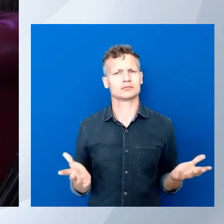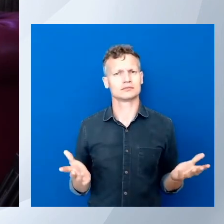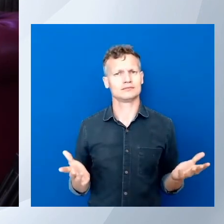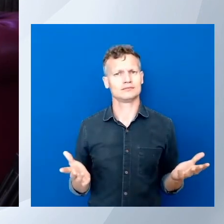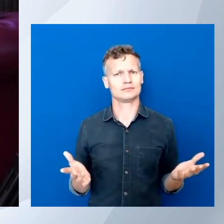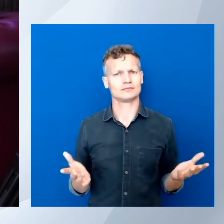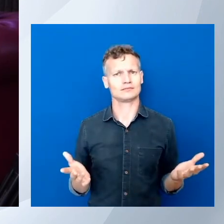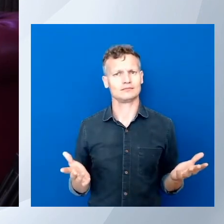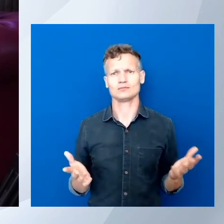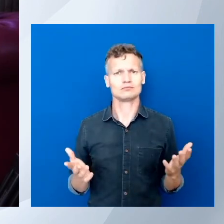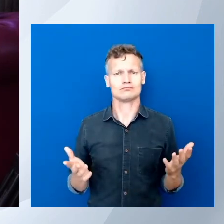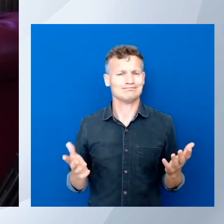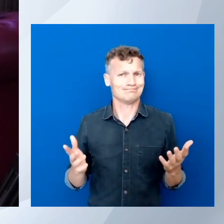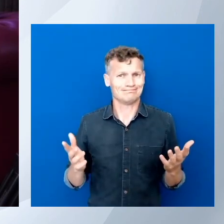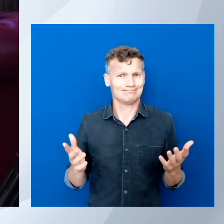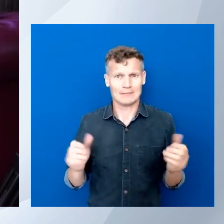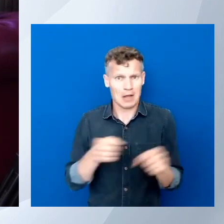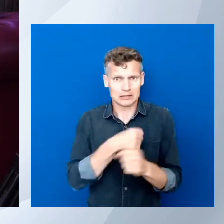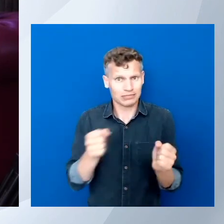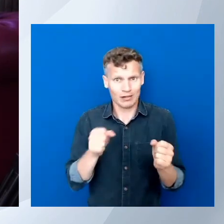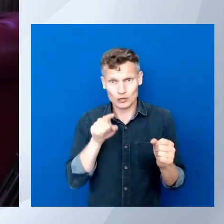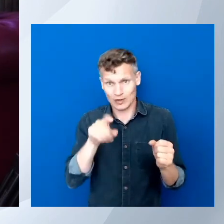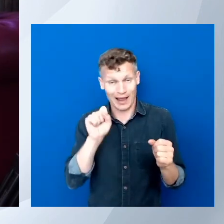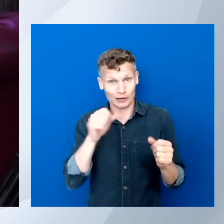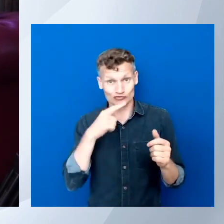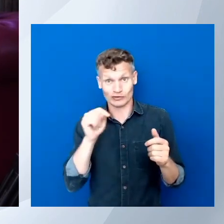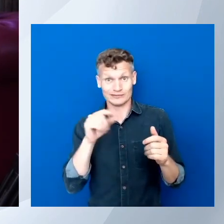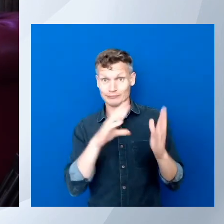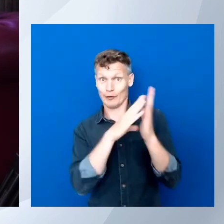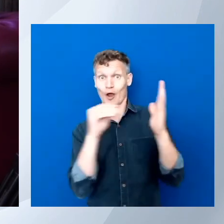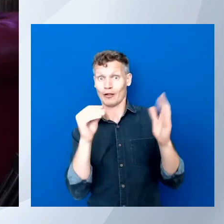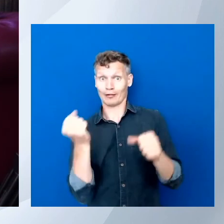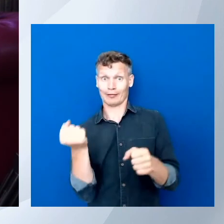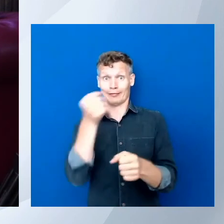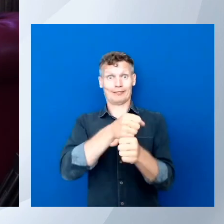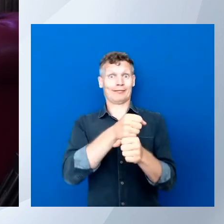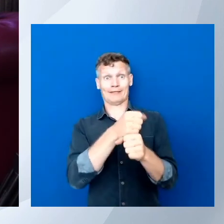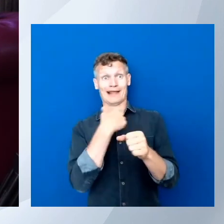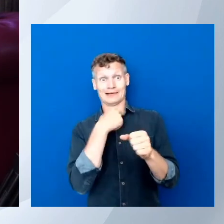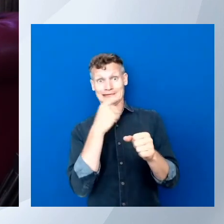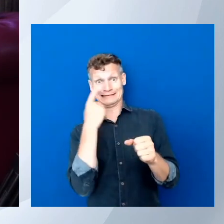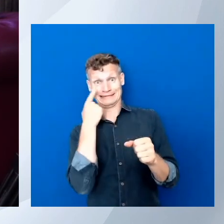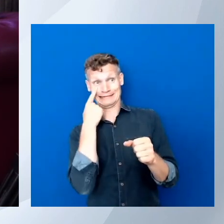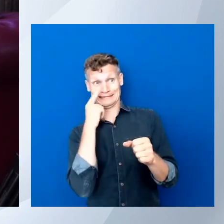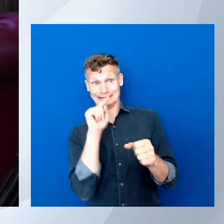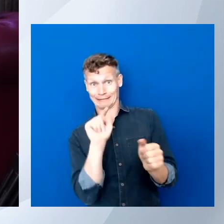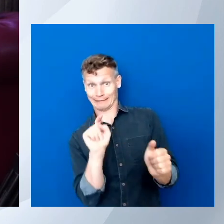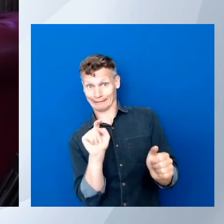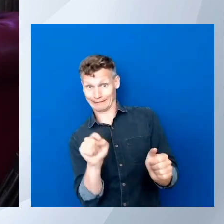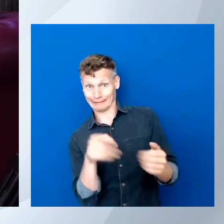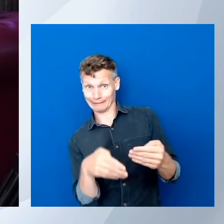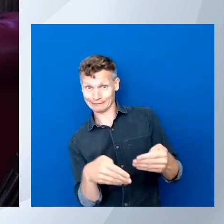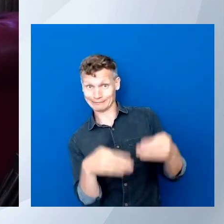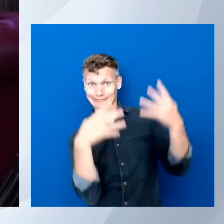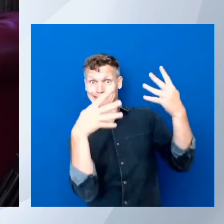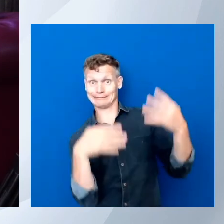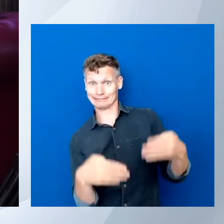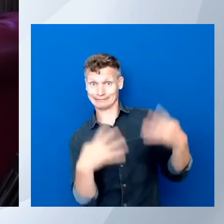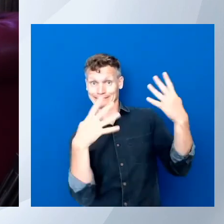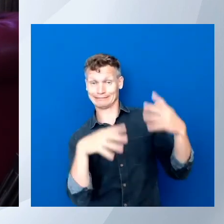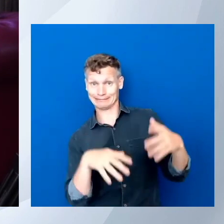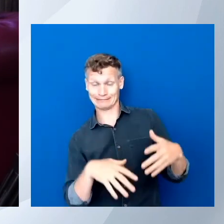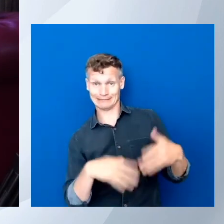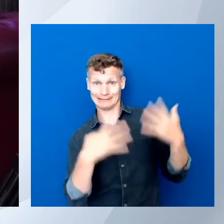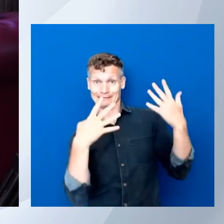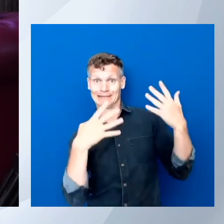happen. So you have to train this model, give it a shot, run it a few times, then you will discover, oh, there's a problem, and try to fix the problem, and